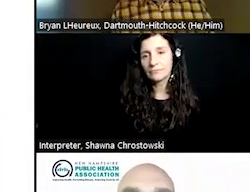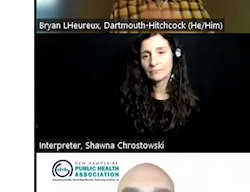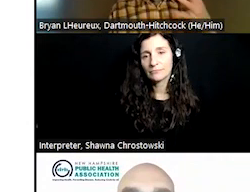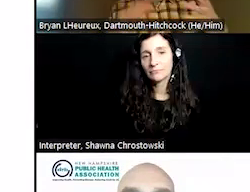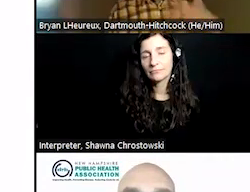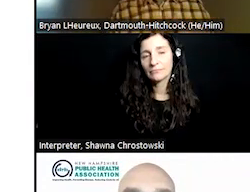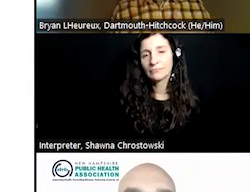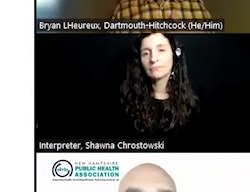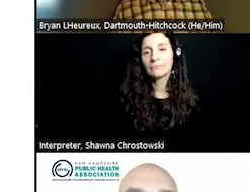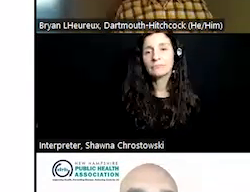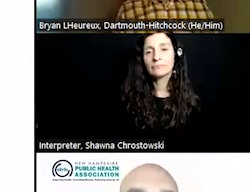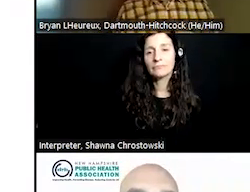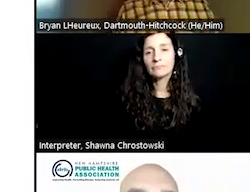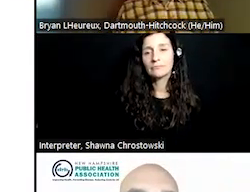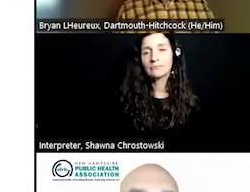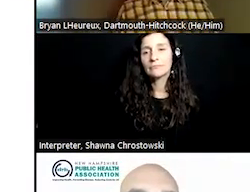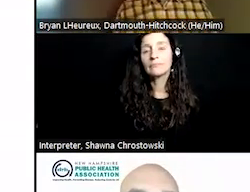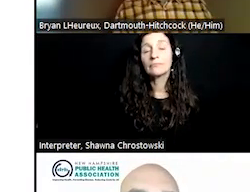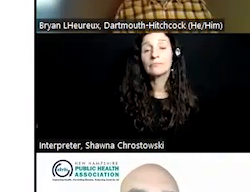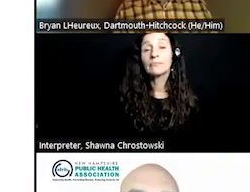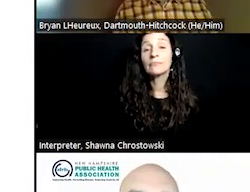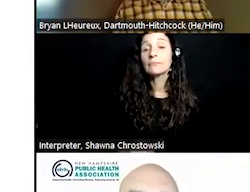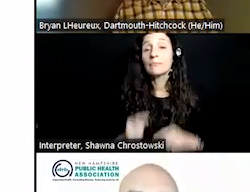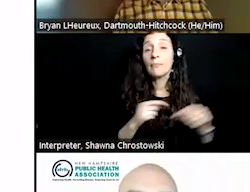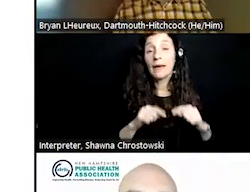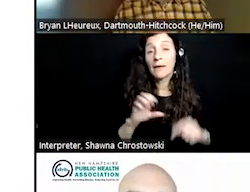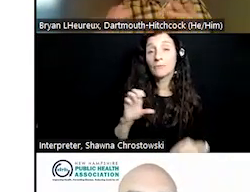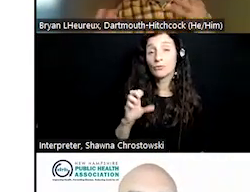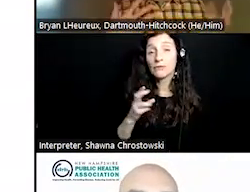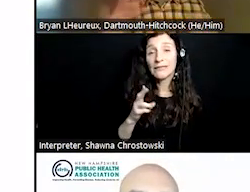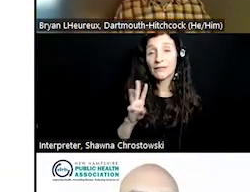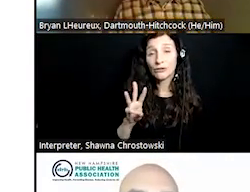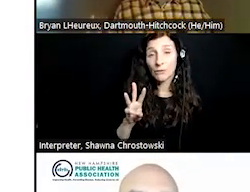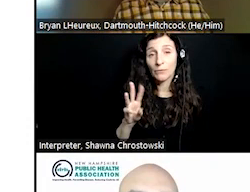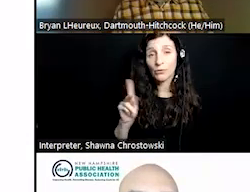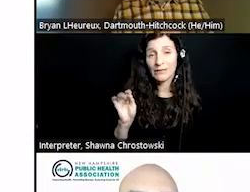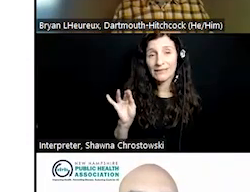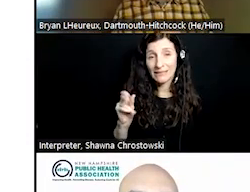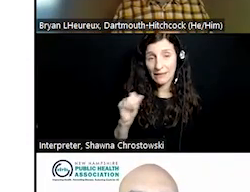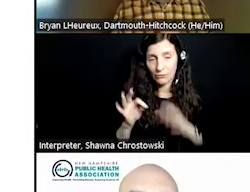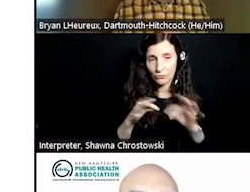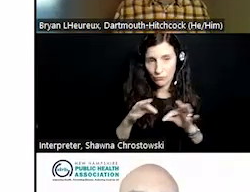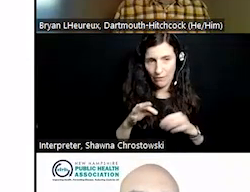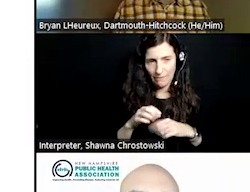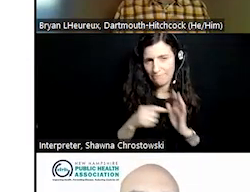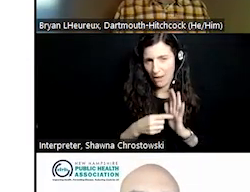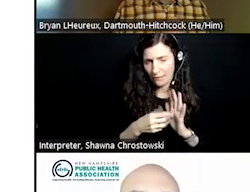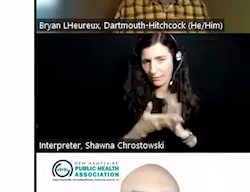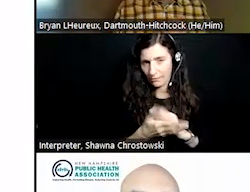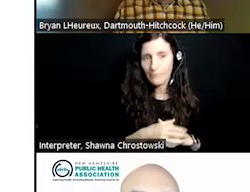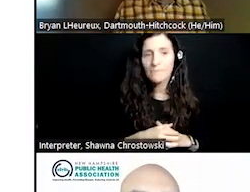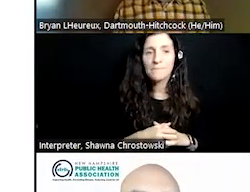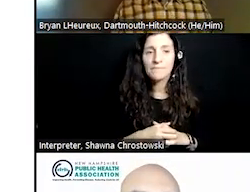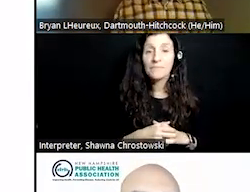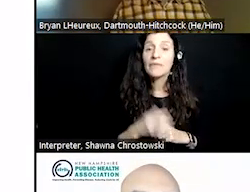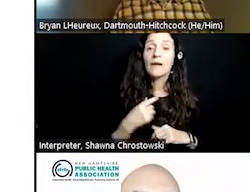to relate back to the CHW models that Katina described, here are some of the key actionables that our community health workers engage